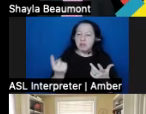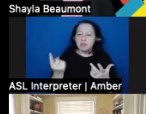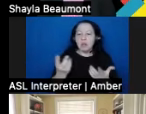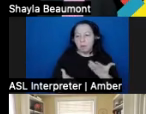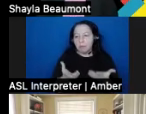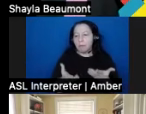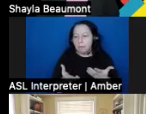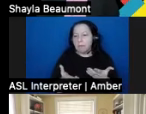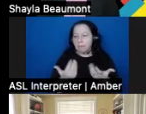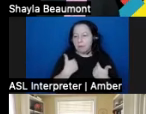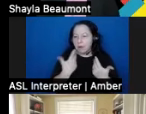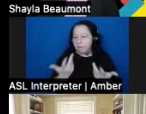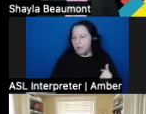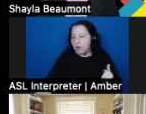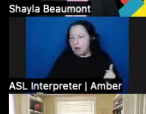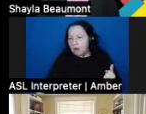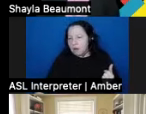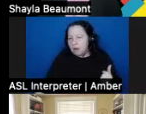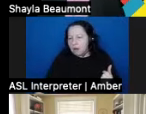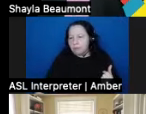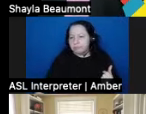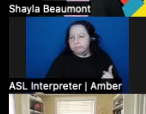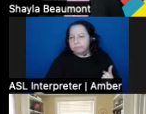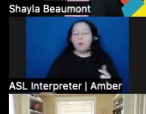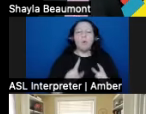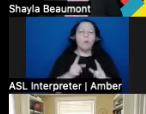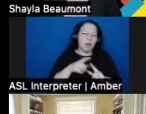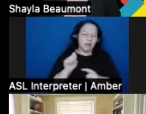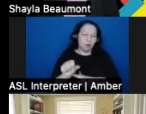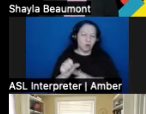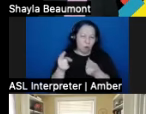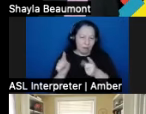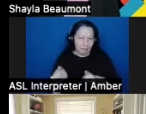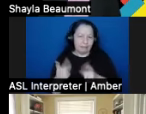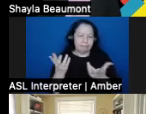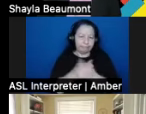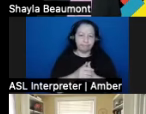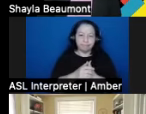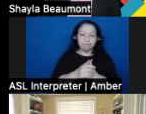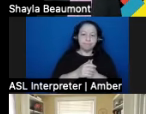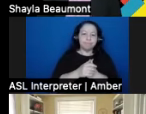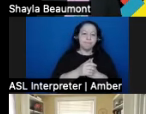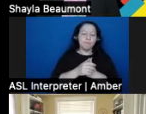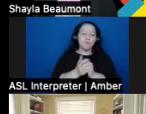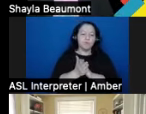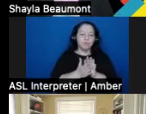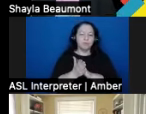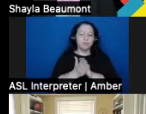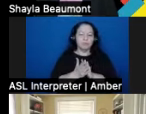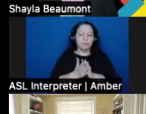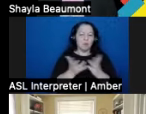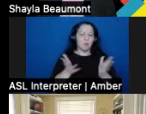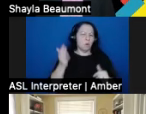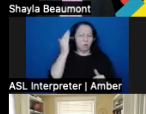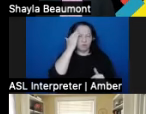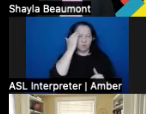experience when sexual assault occurs. And so as we know,